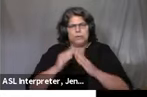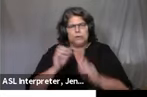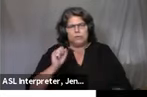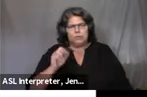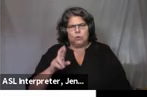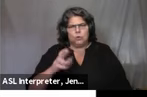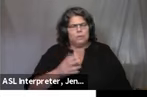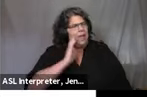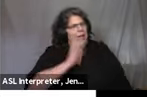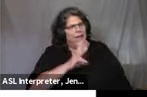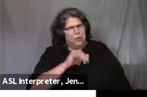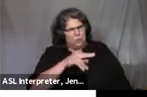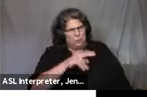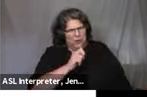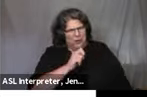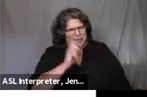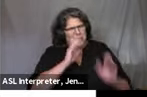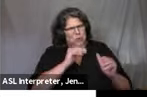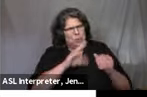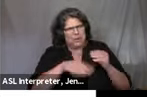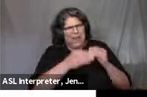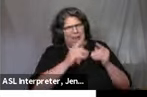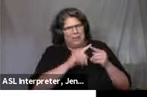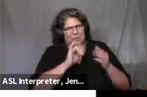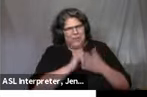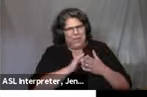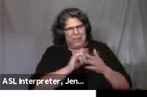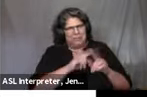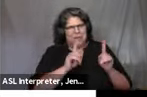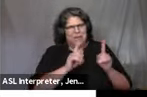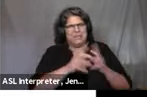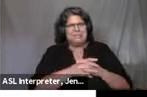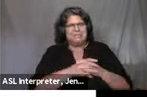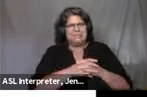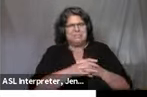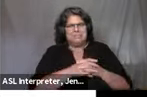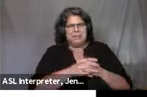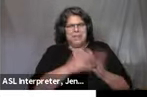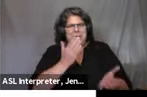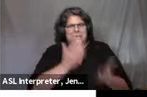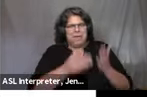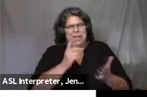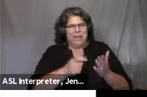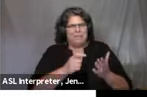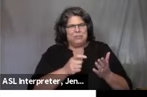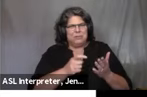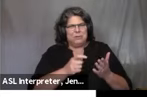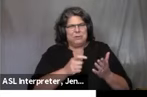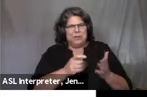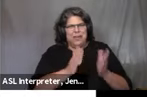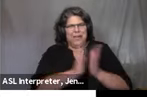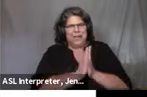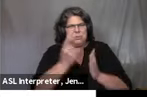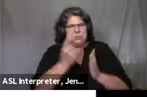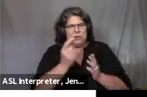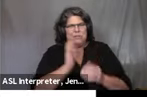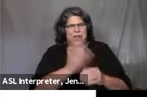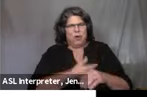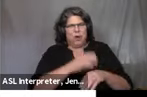Hi, Wayne. I was hoping to add to that, but I may have to punt this and ask one of the consultants.